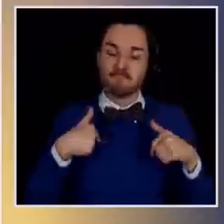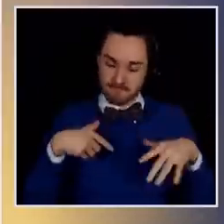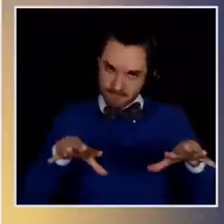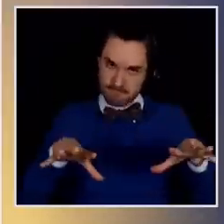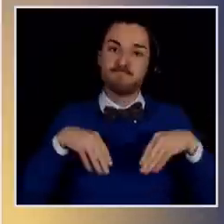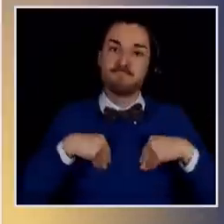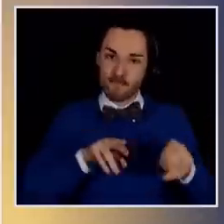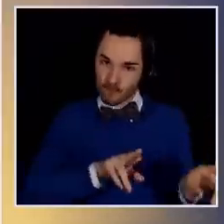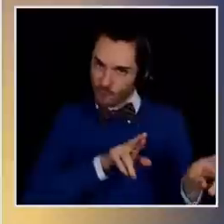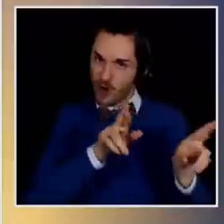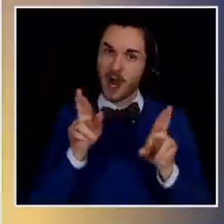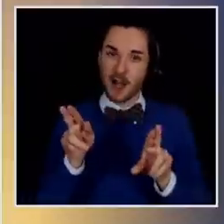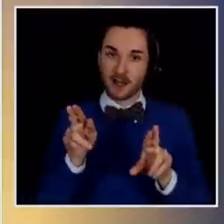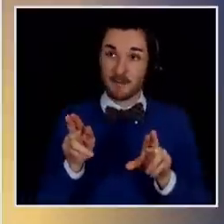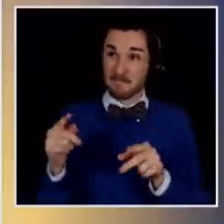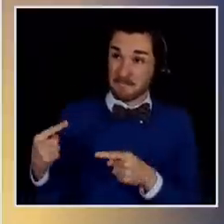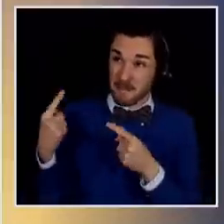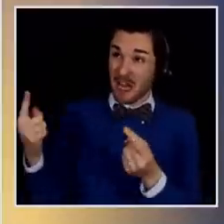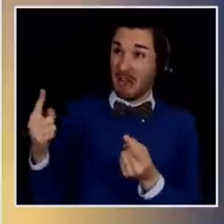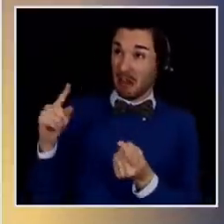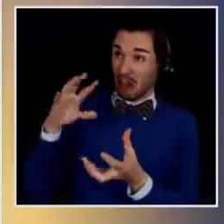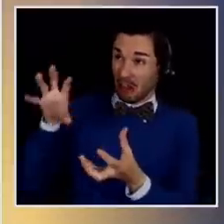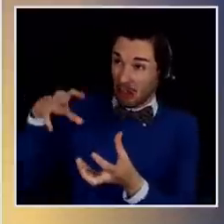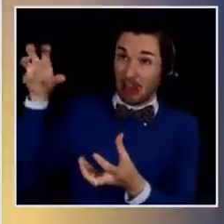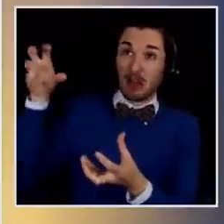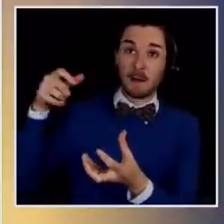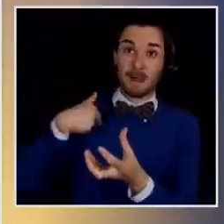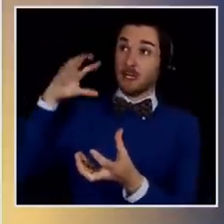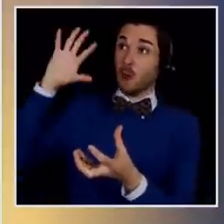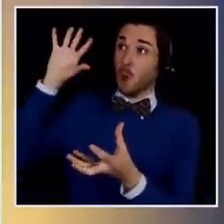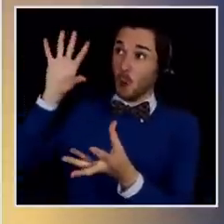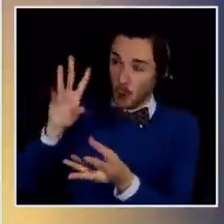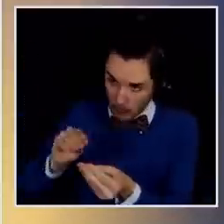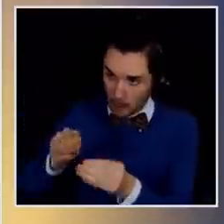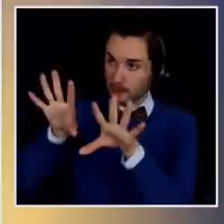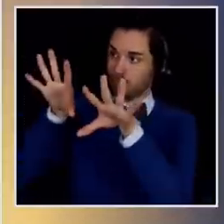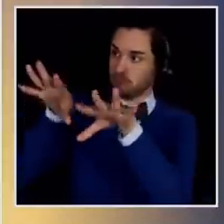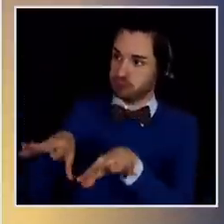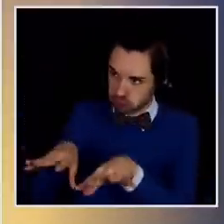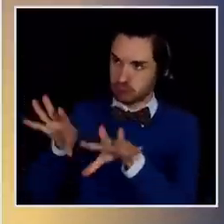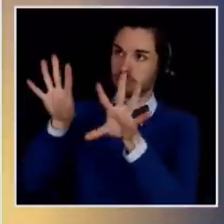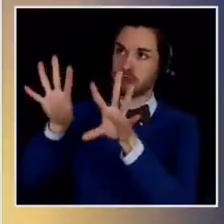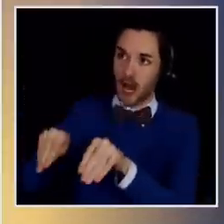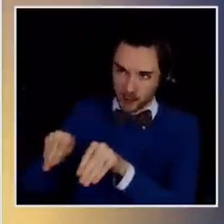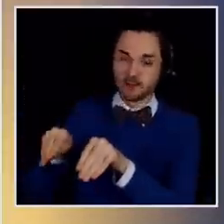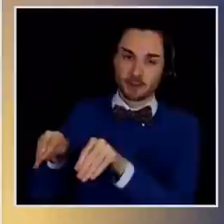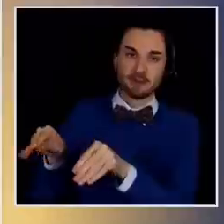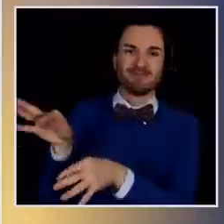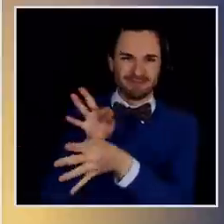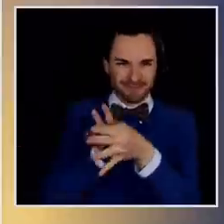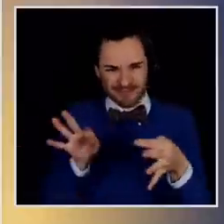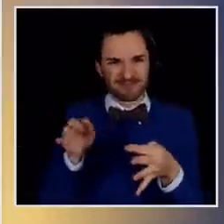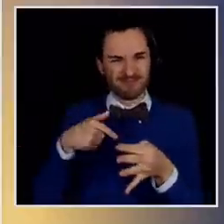our time. Folks, as I said many times before, I'm Jill's husband.